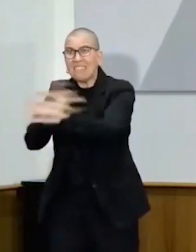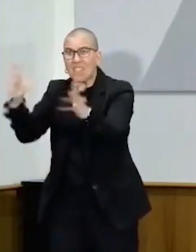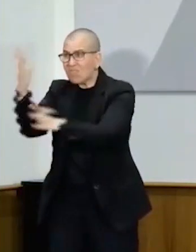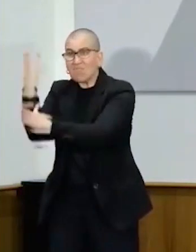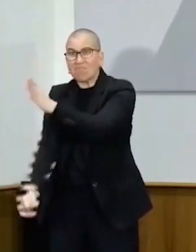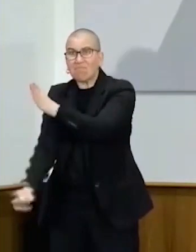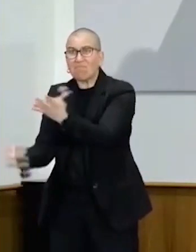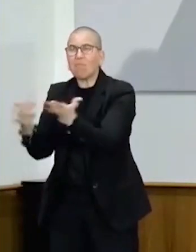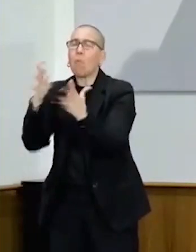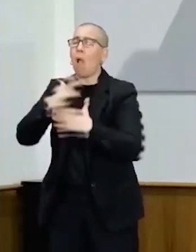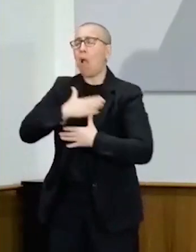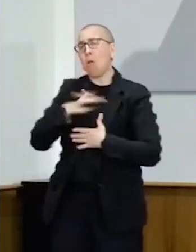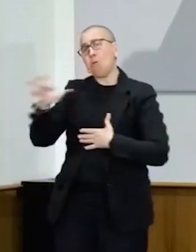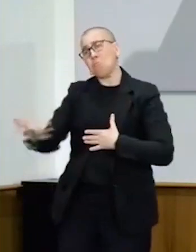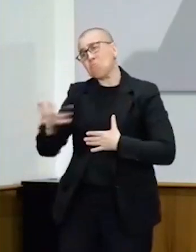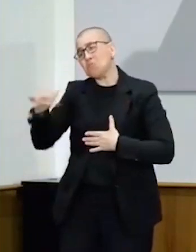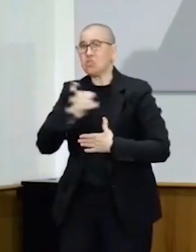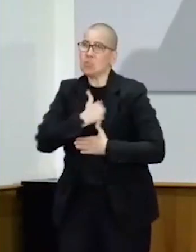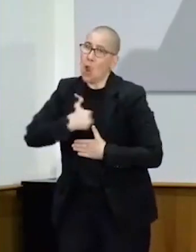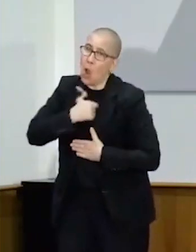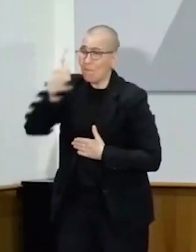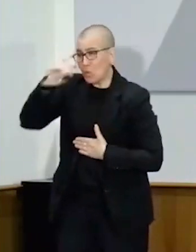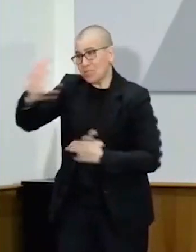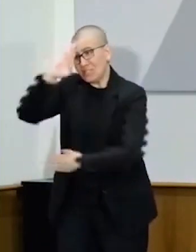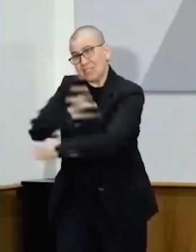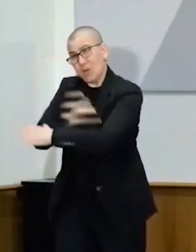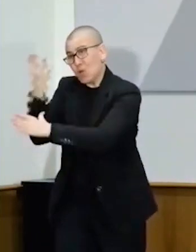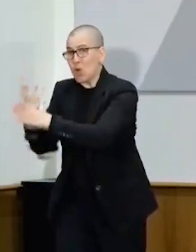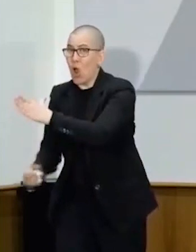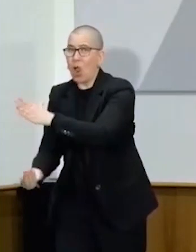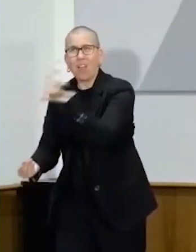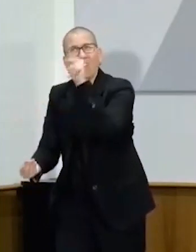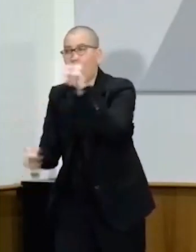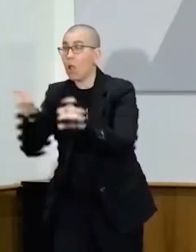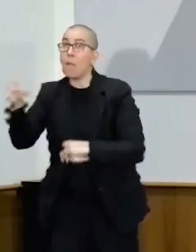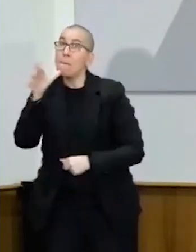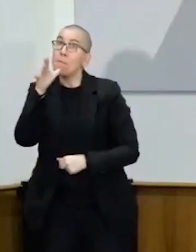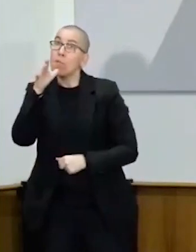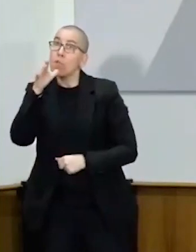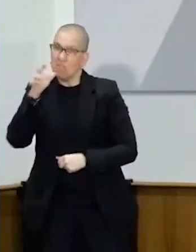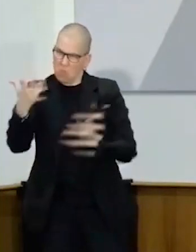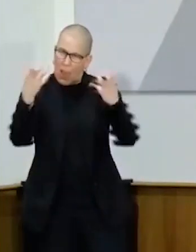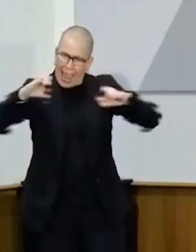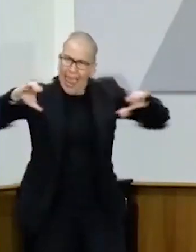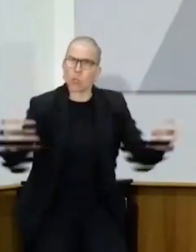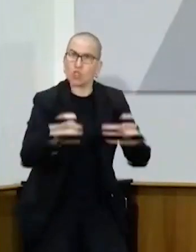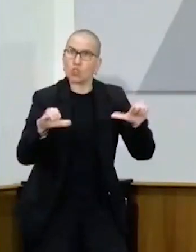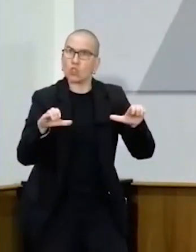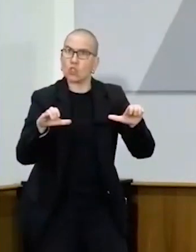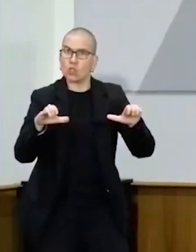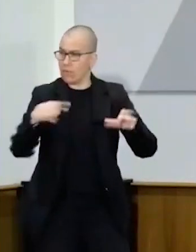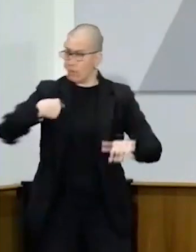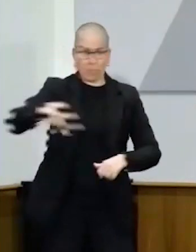our sympathies. She doesn't need us talking to her. She needs us to do actions. And I say us, me and everyone else are a part of